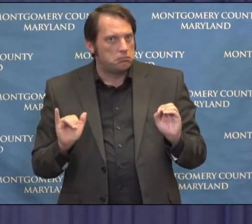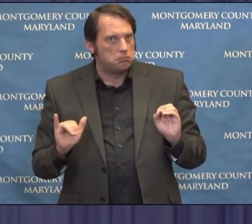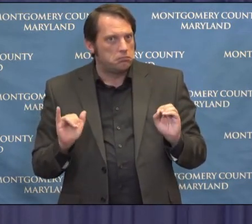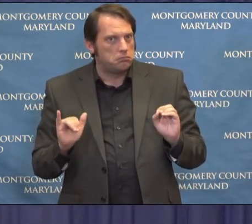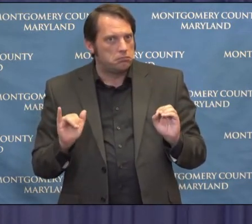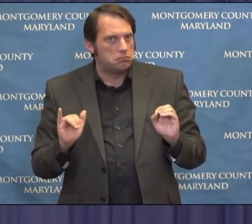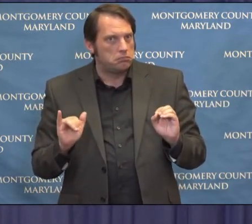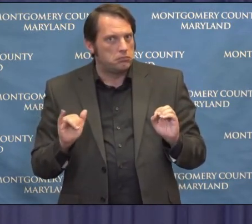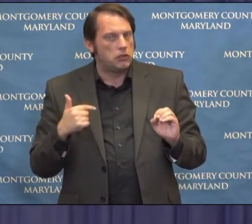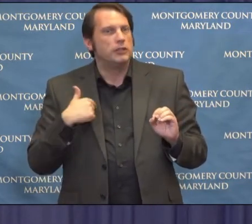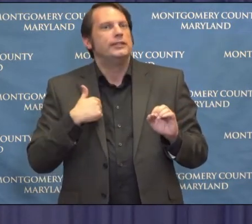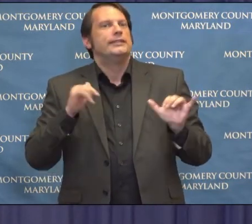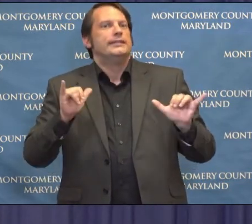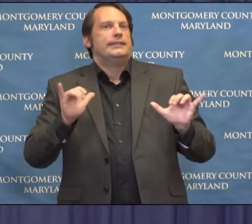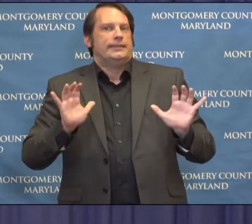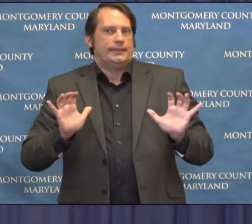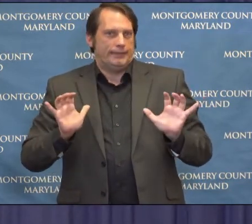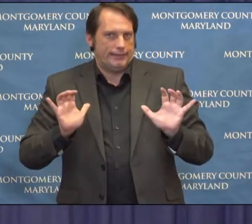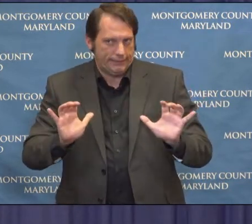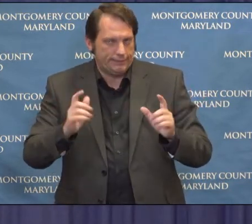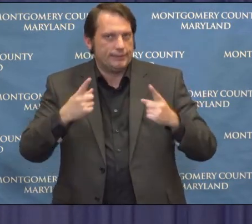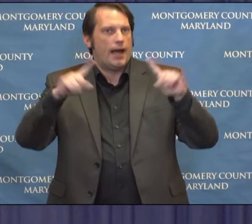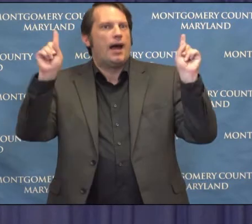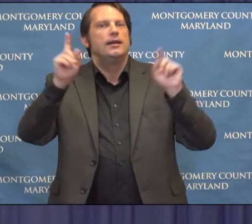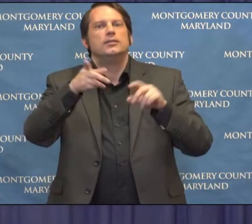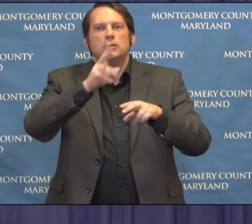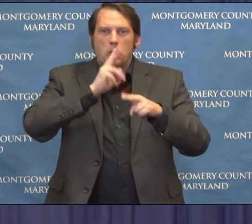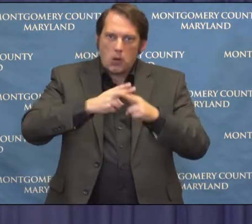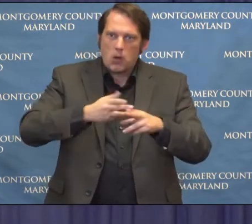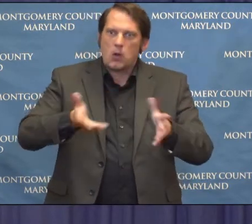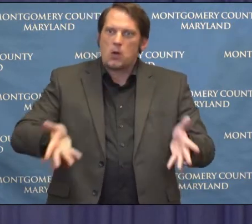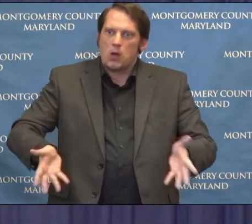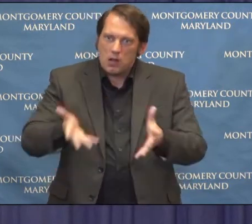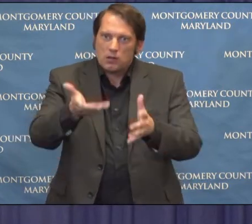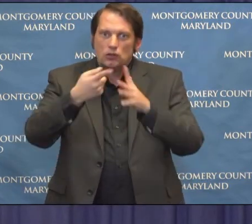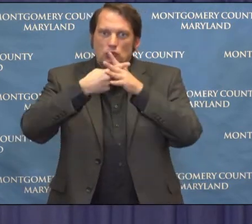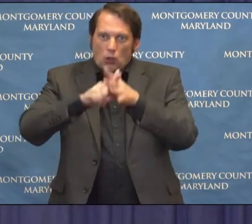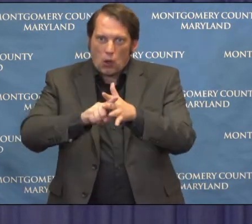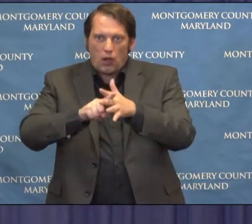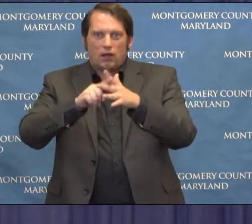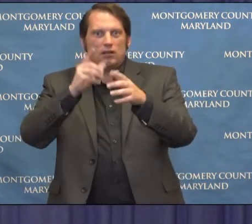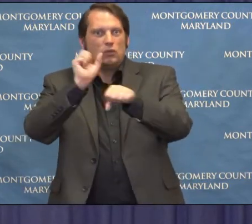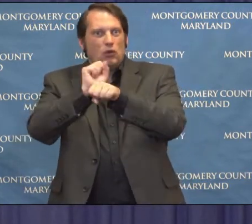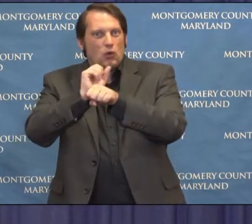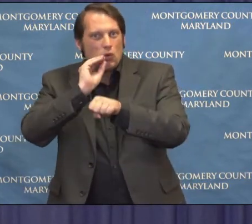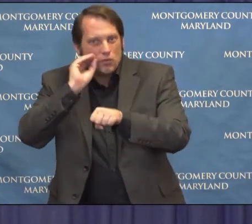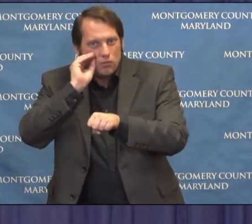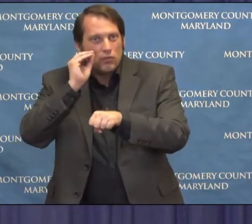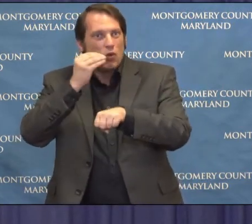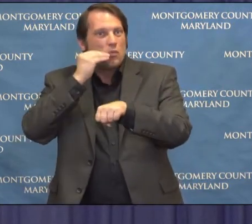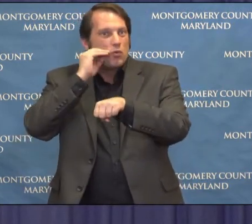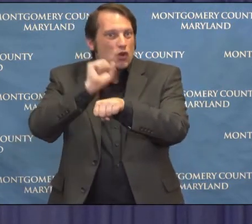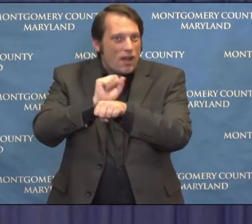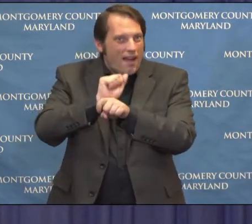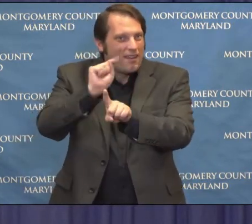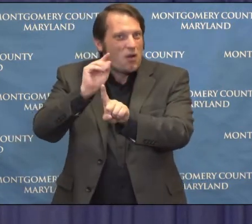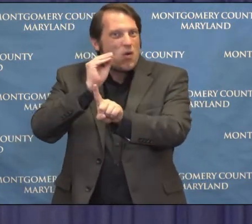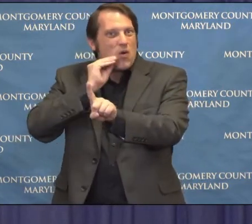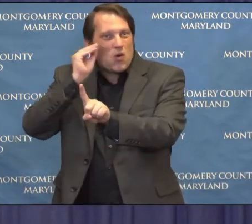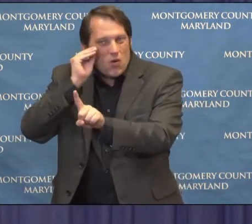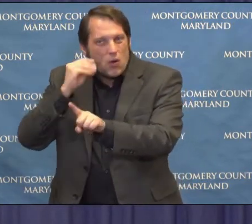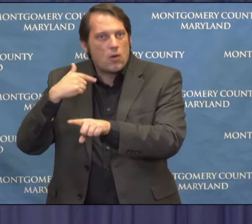teleworking, and I think our first universe would have been pretty small. And we went back to the managers and to the folks who do the work, and